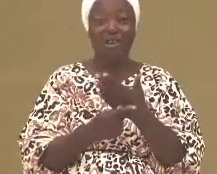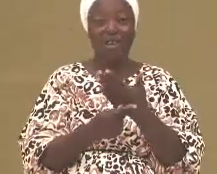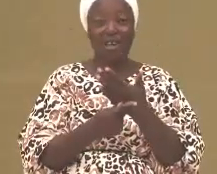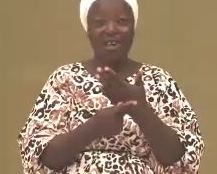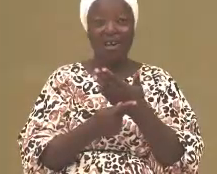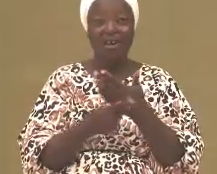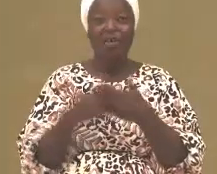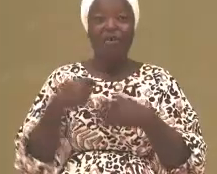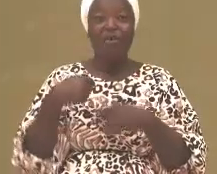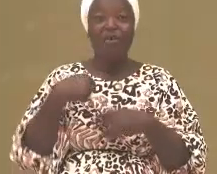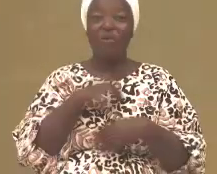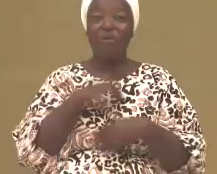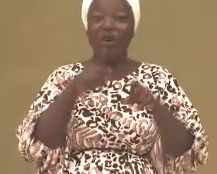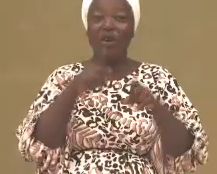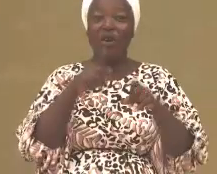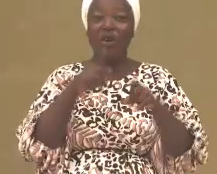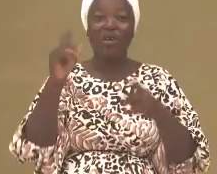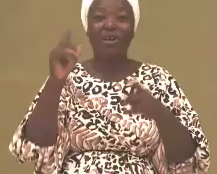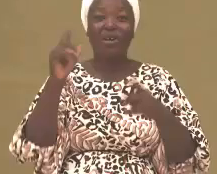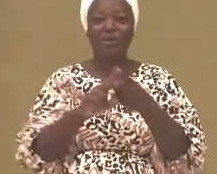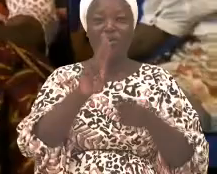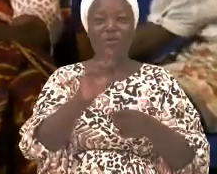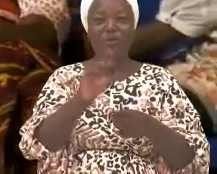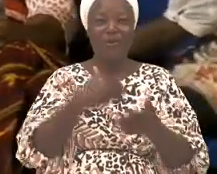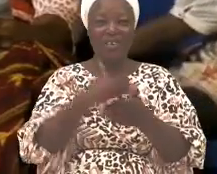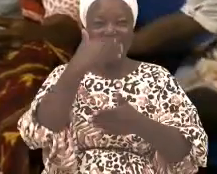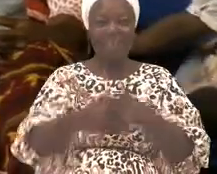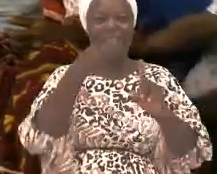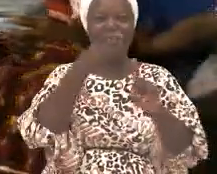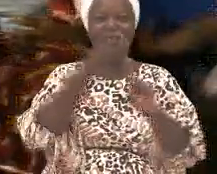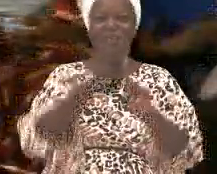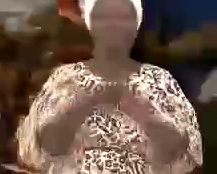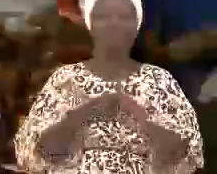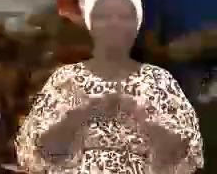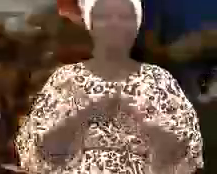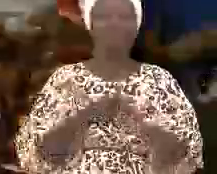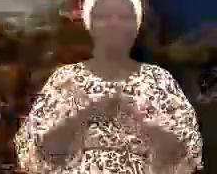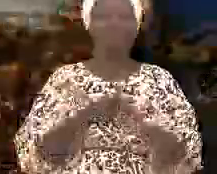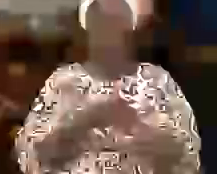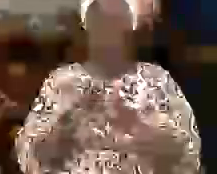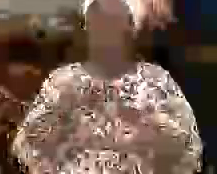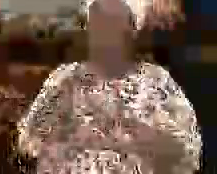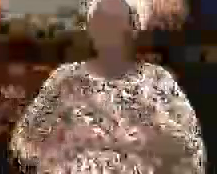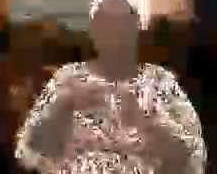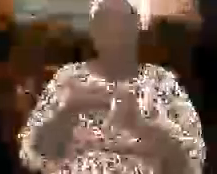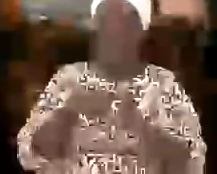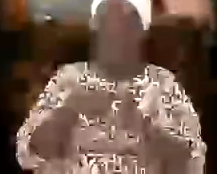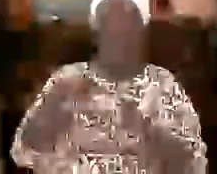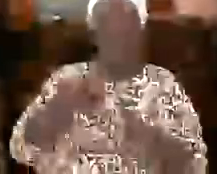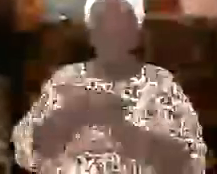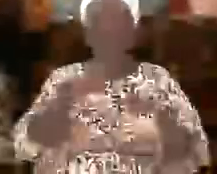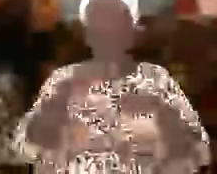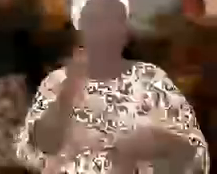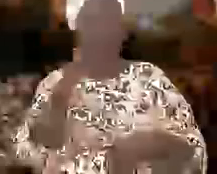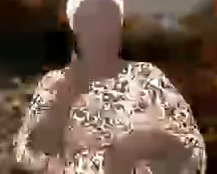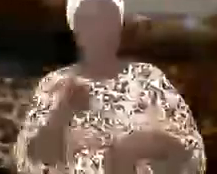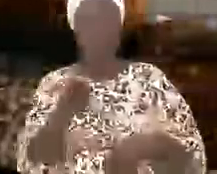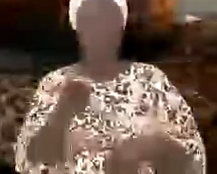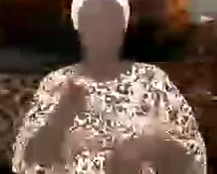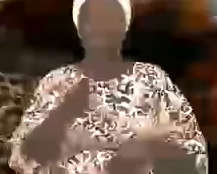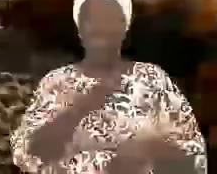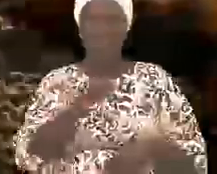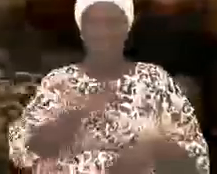to Uyo next month. And when we give testimony there, I will